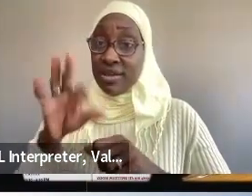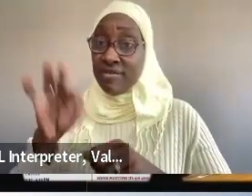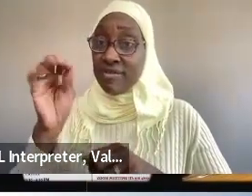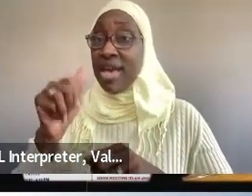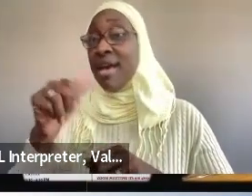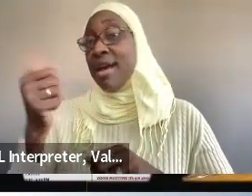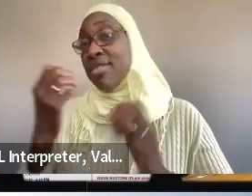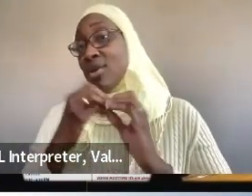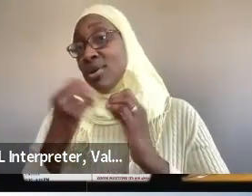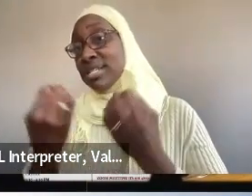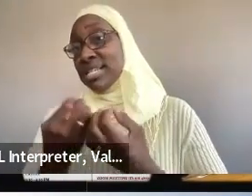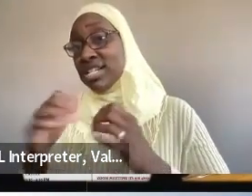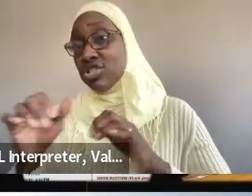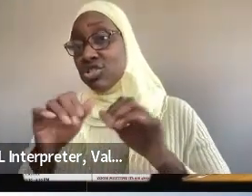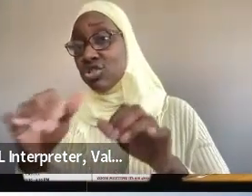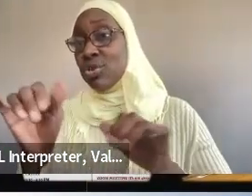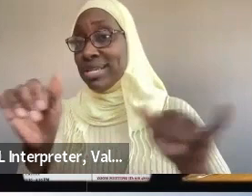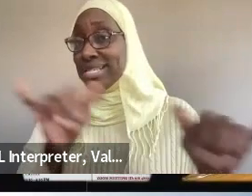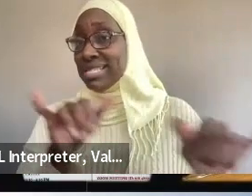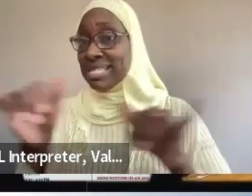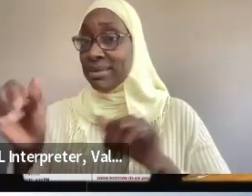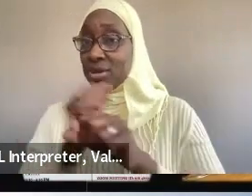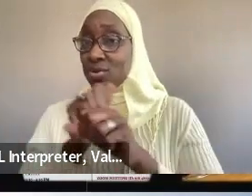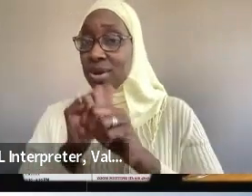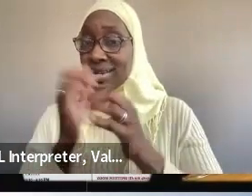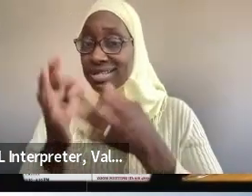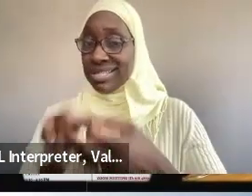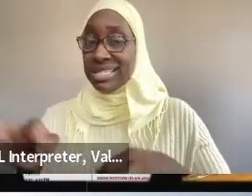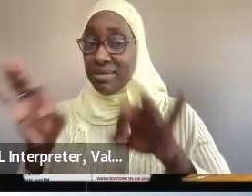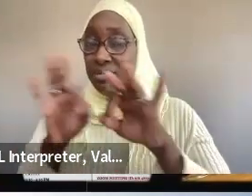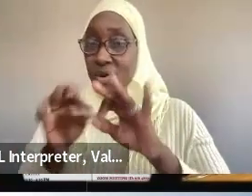work is really important. Obviously, we were